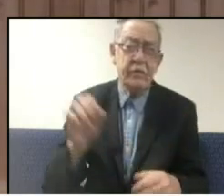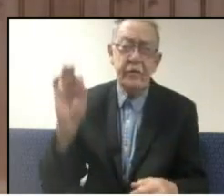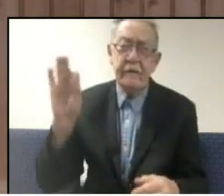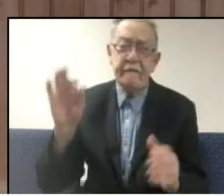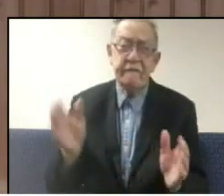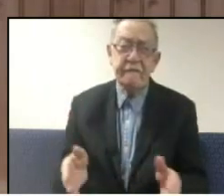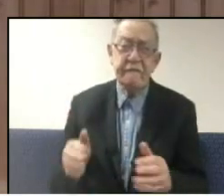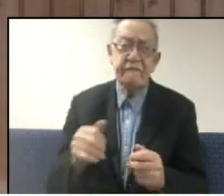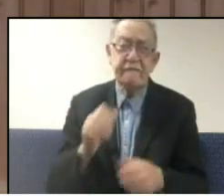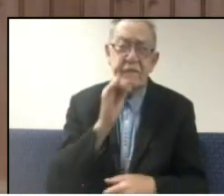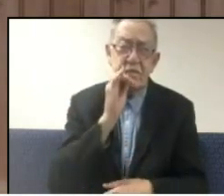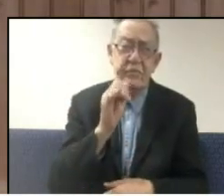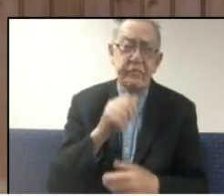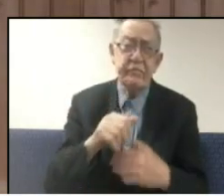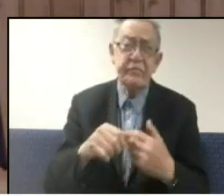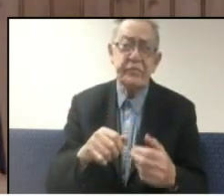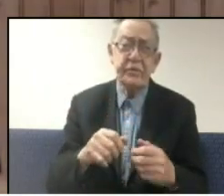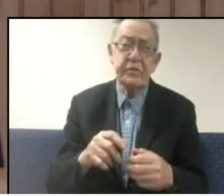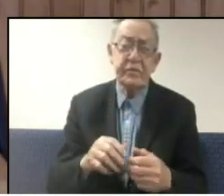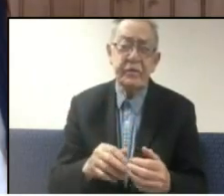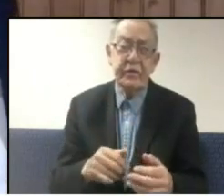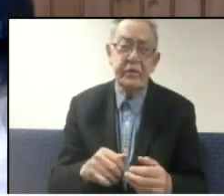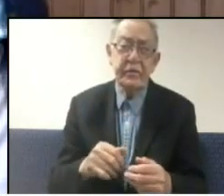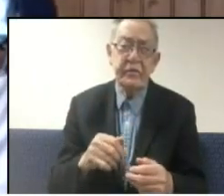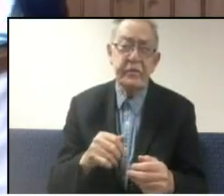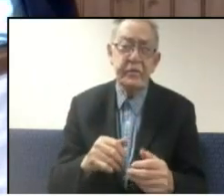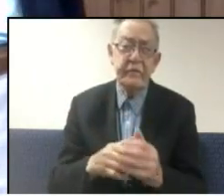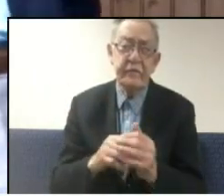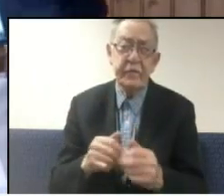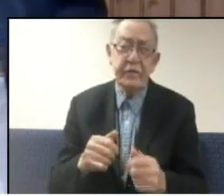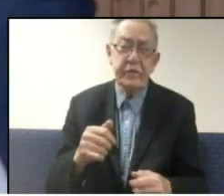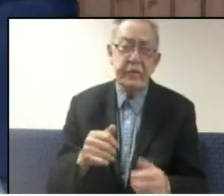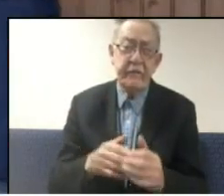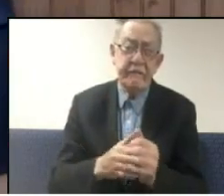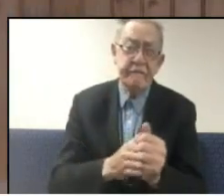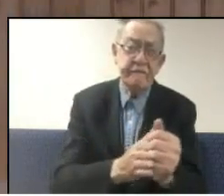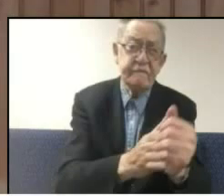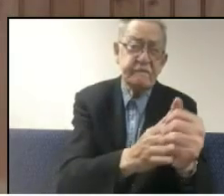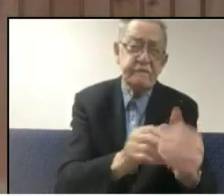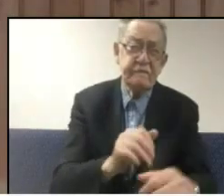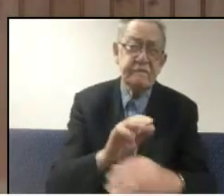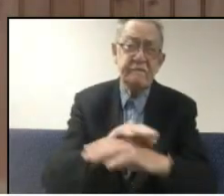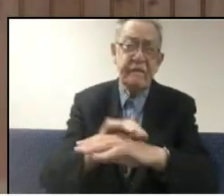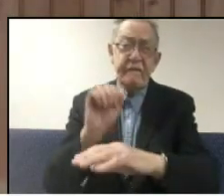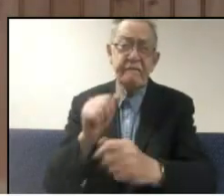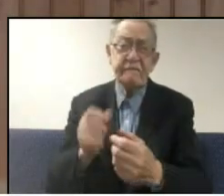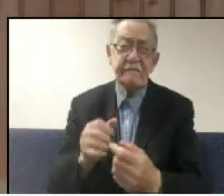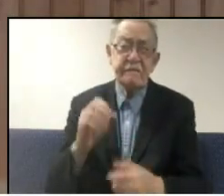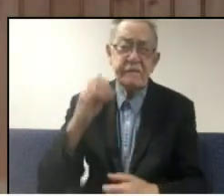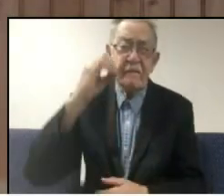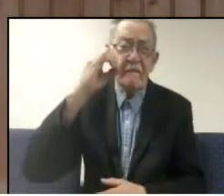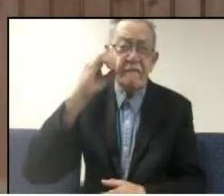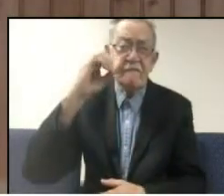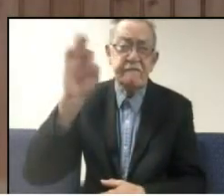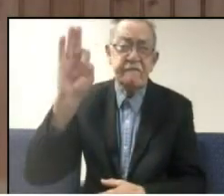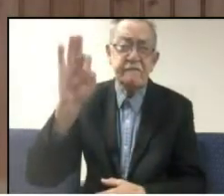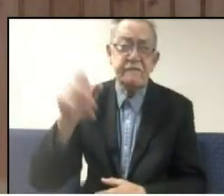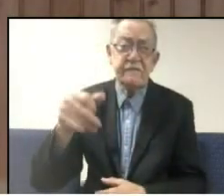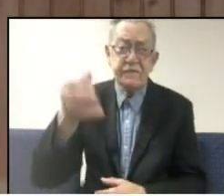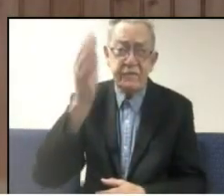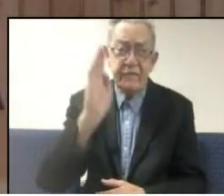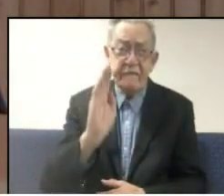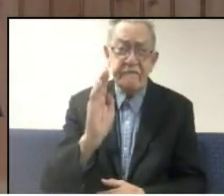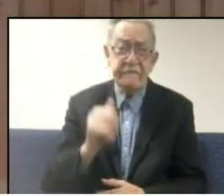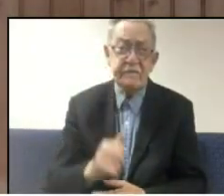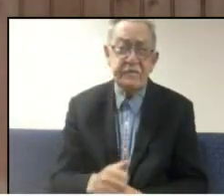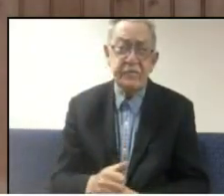is, but it is nonetheless the leading and the guiding and the calling of God. And Paul wants to mention that. So what